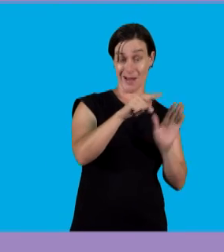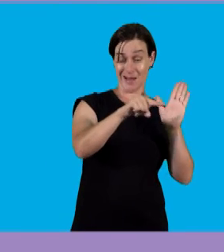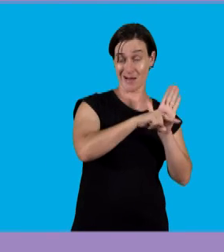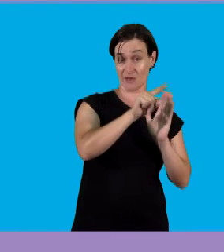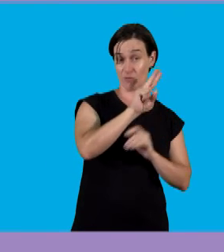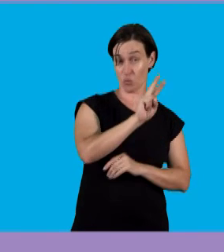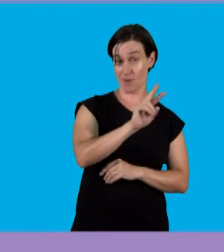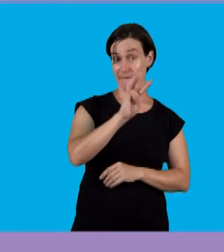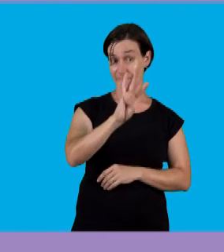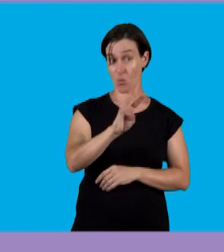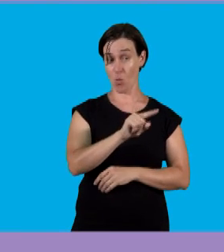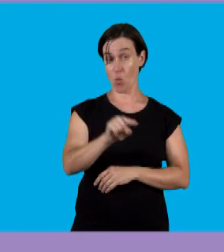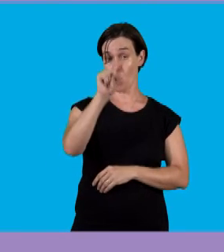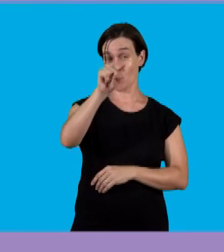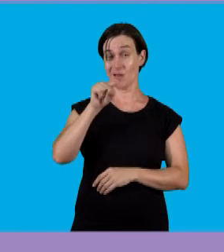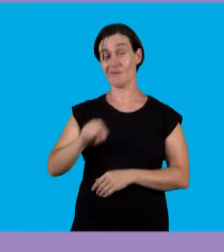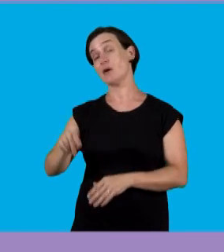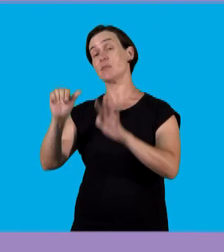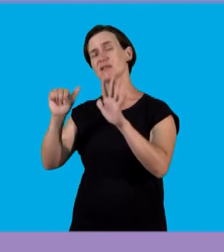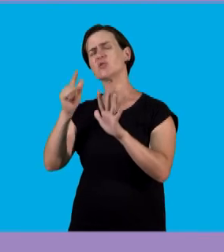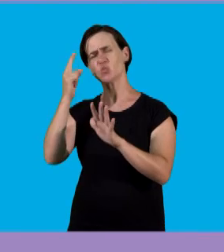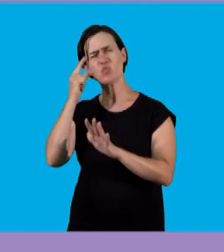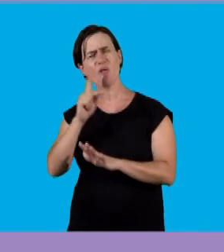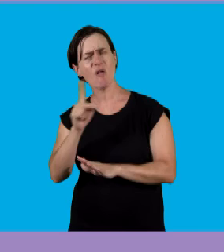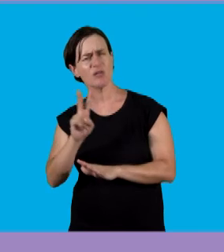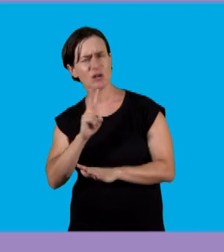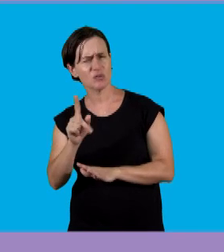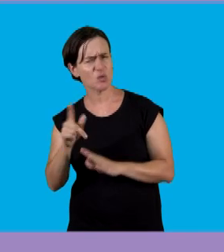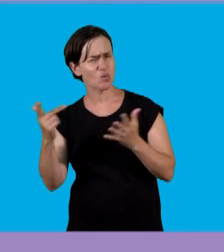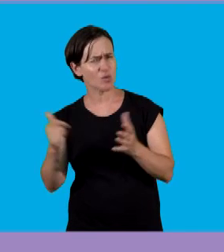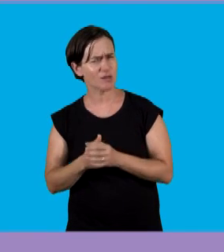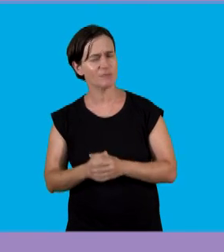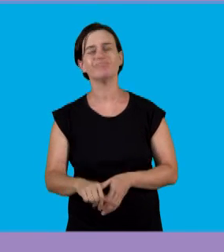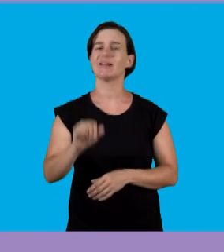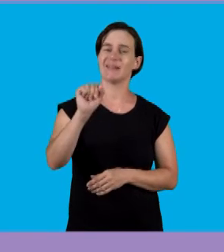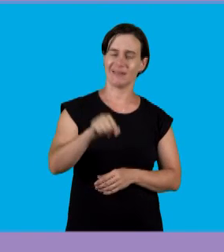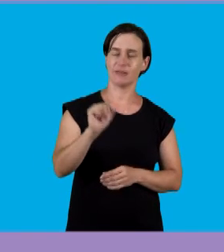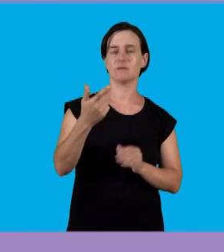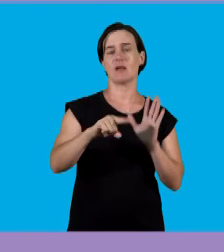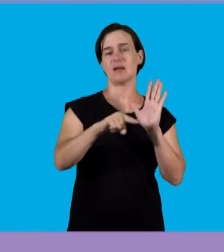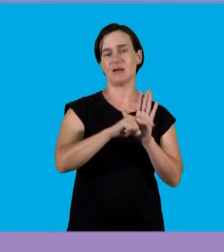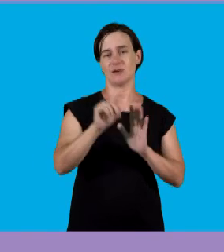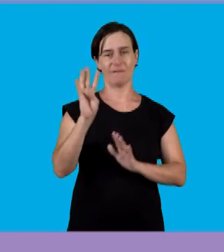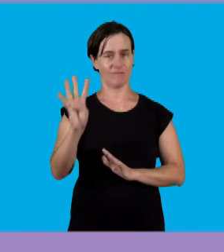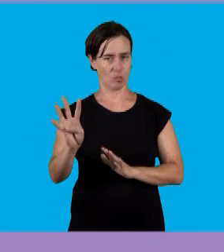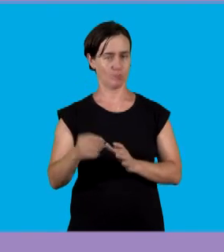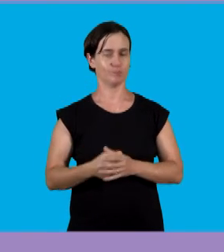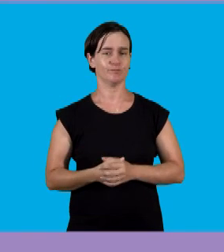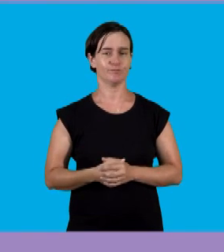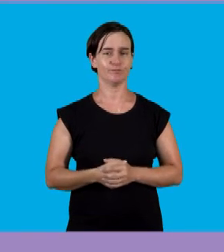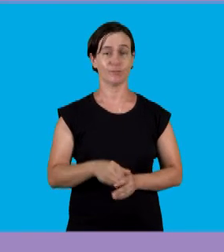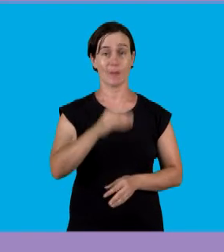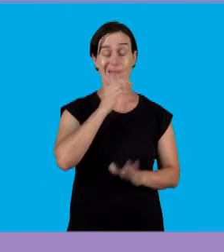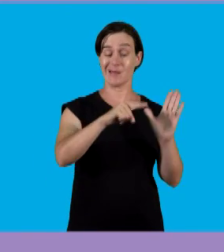there. So 24, or negative 24 rather, divided by 6, do you know what that answer is? Yes, it is